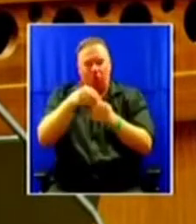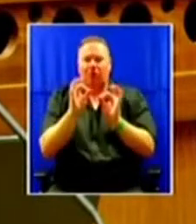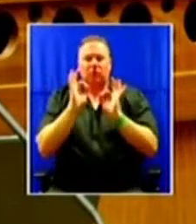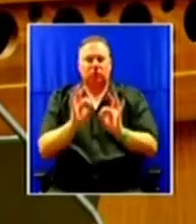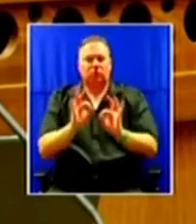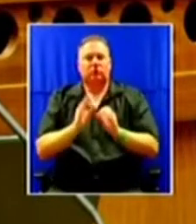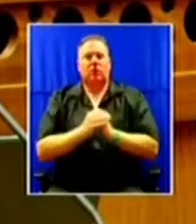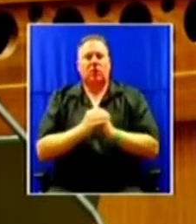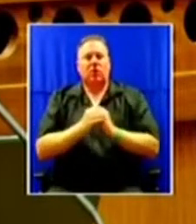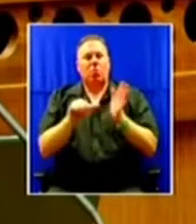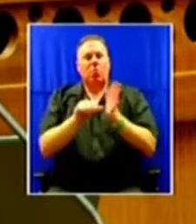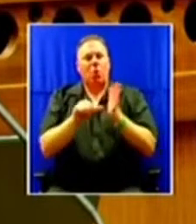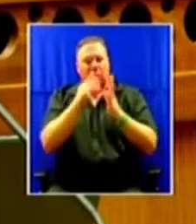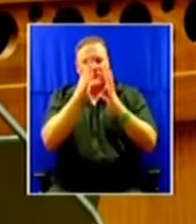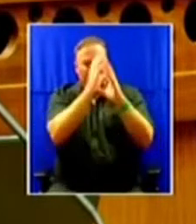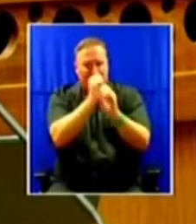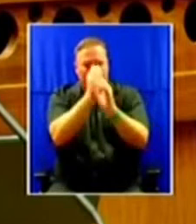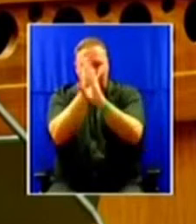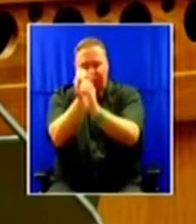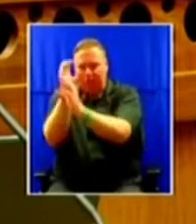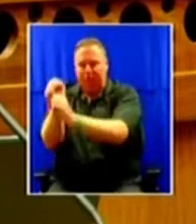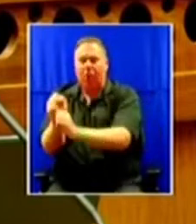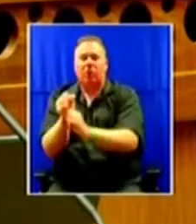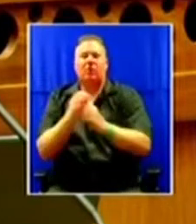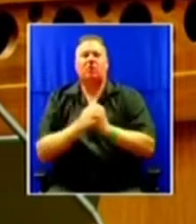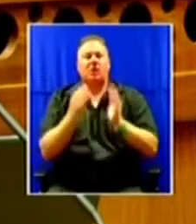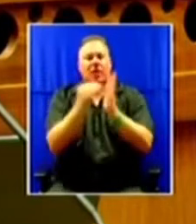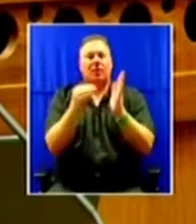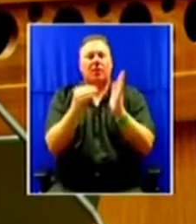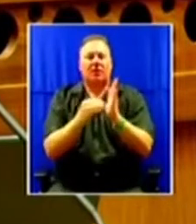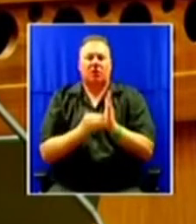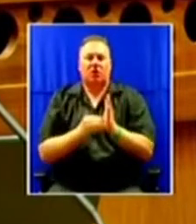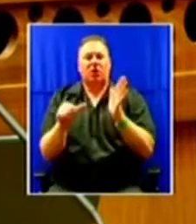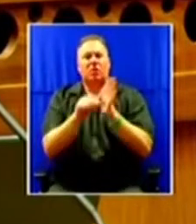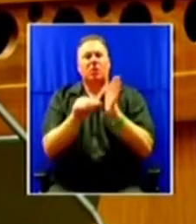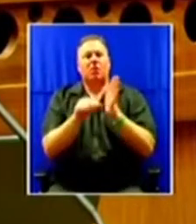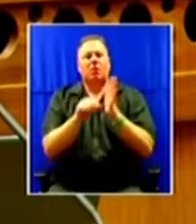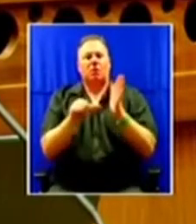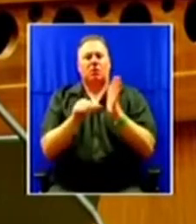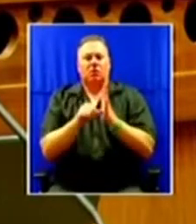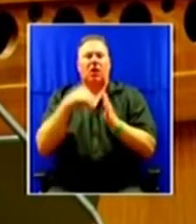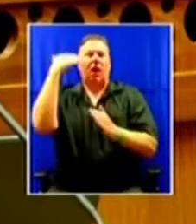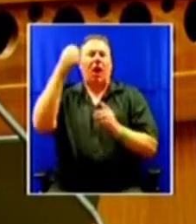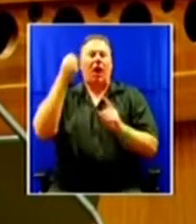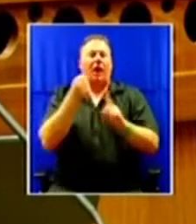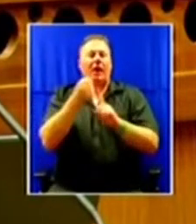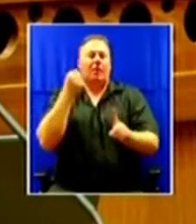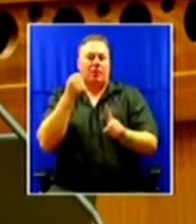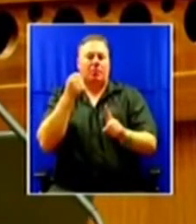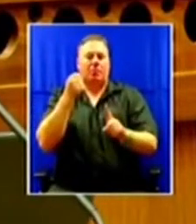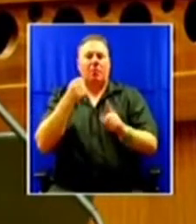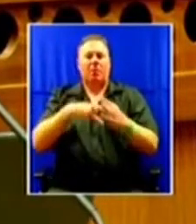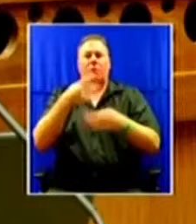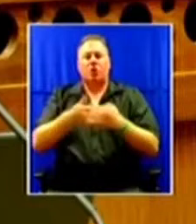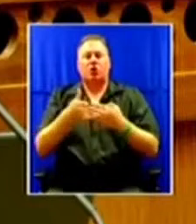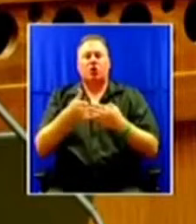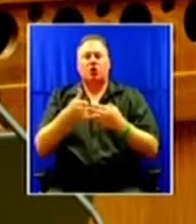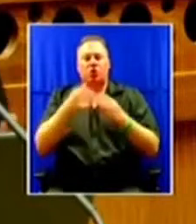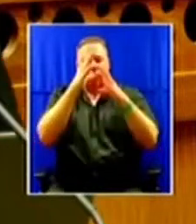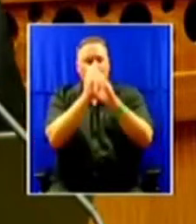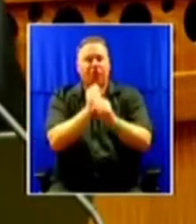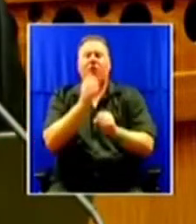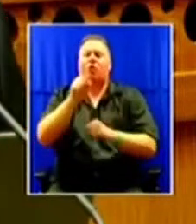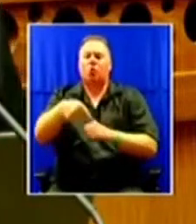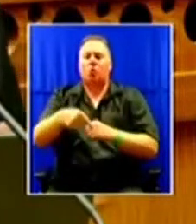key priorities and implementation of critical high-impact projects. Working with